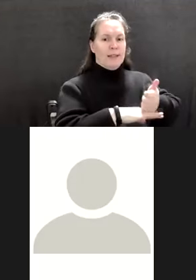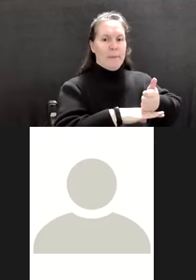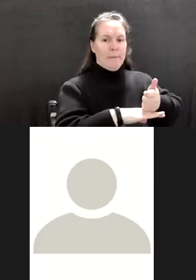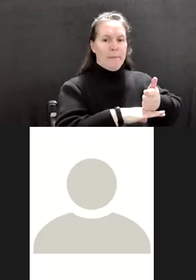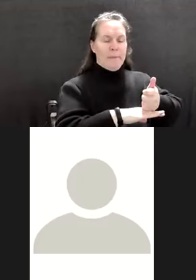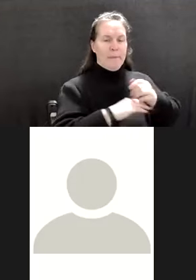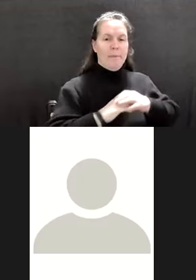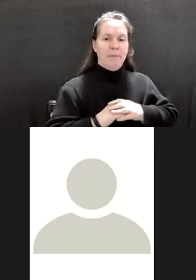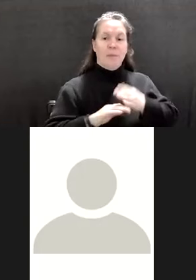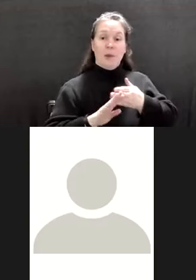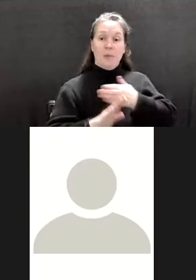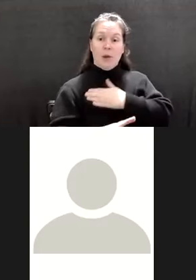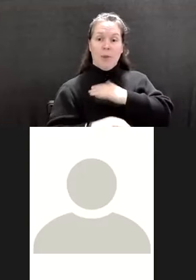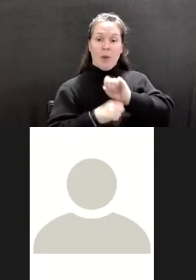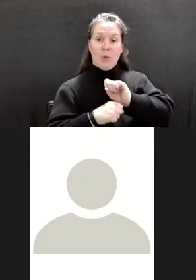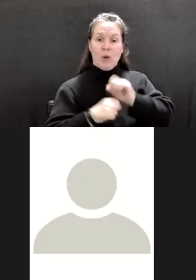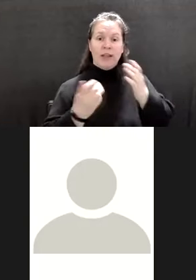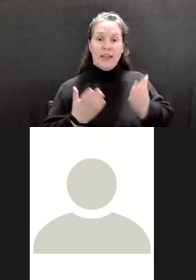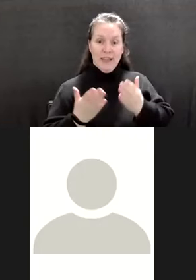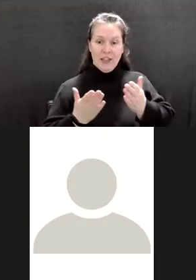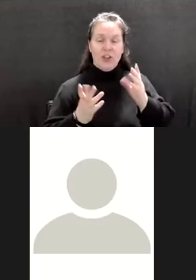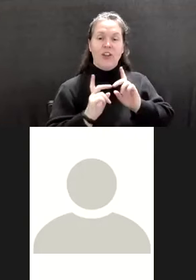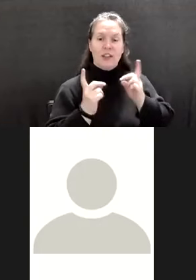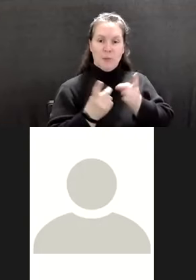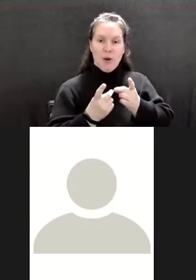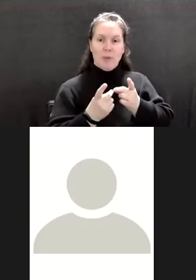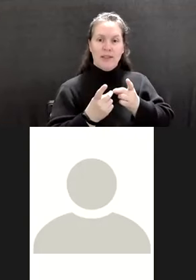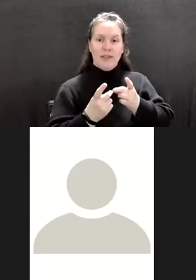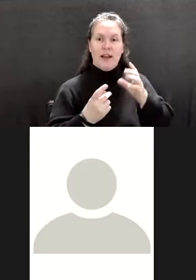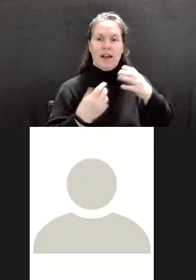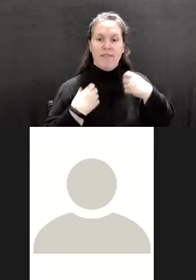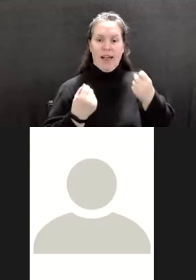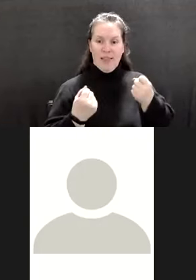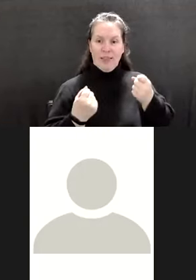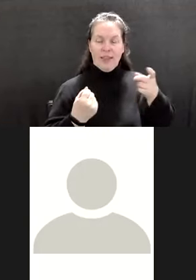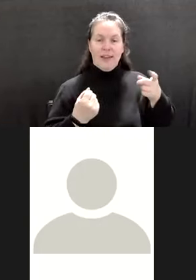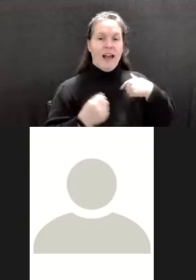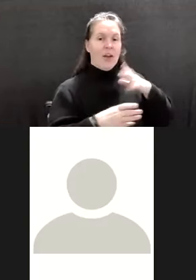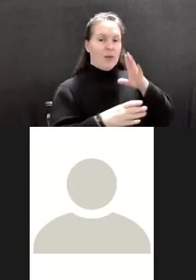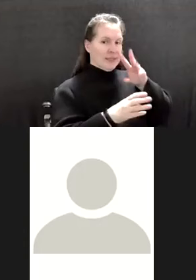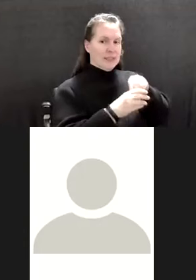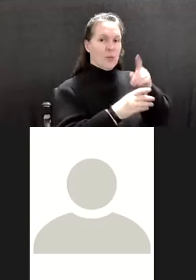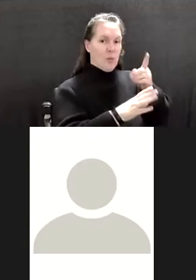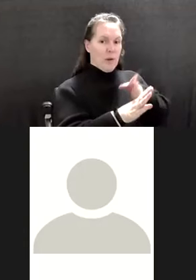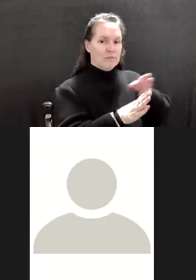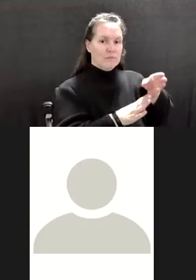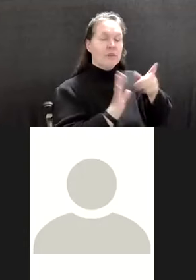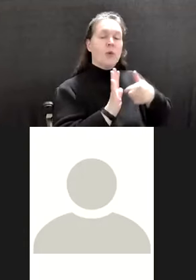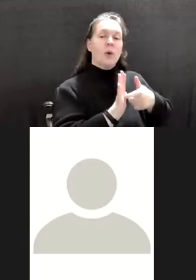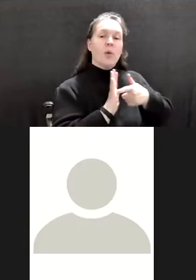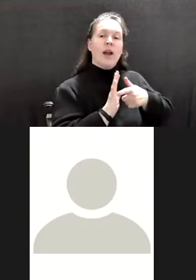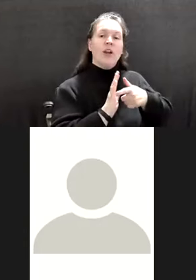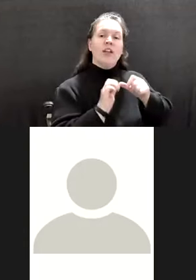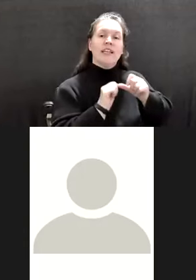Prior to my work here at the department, I was in a profession that required